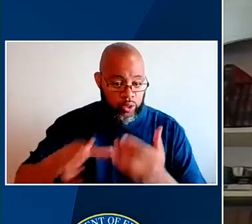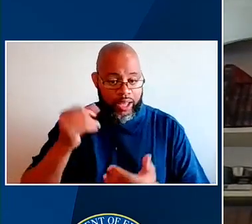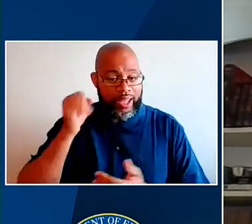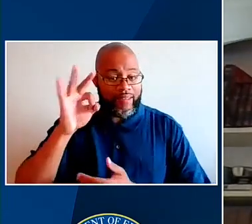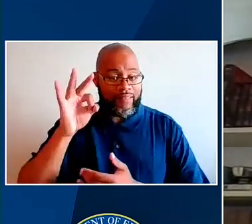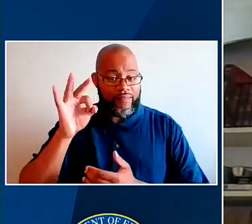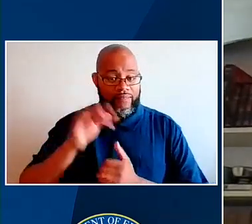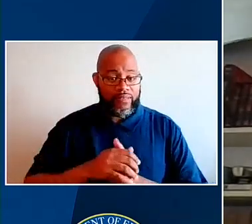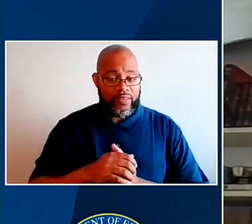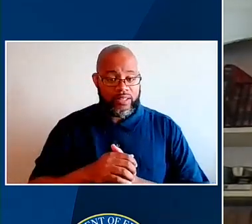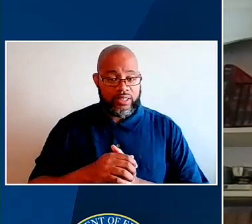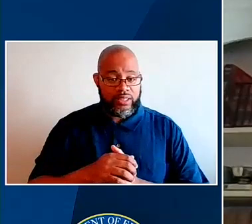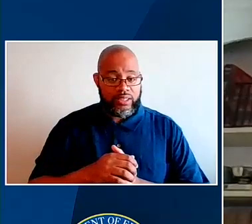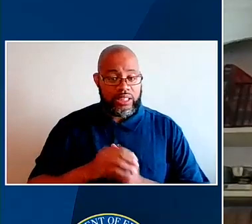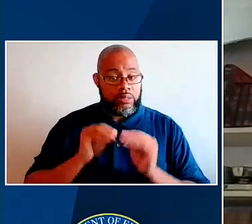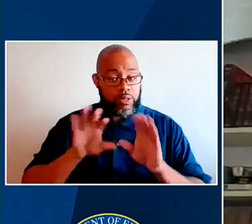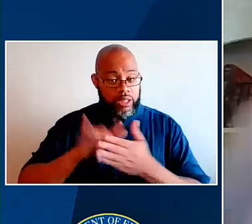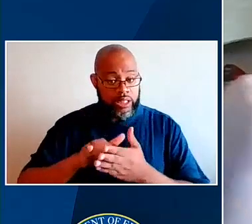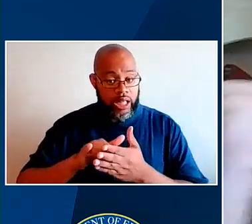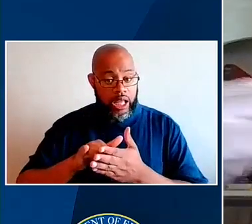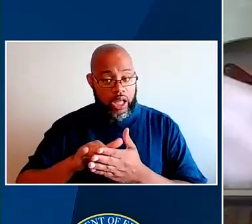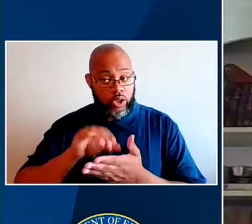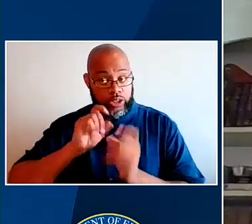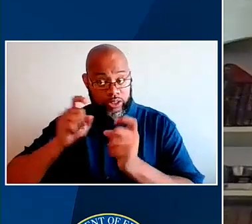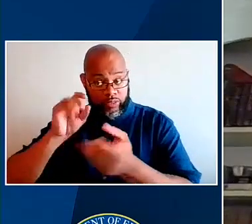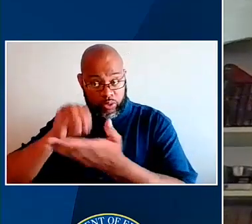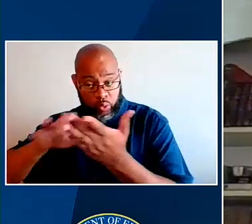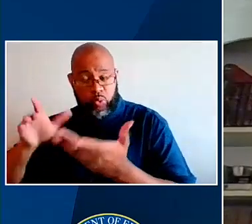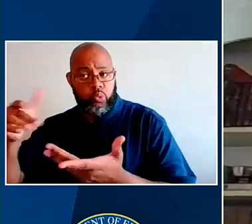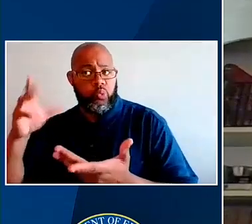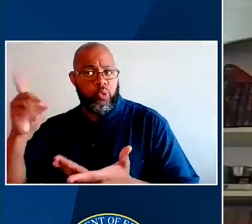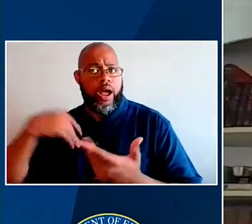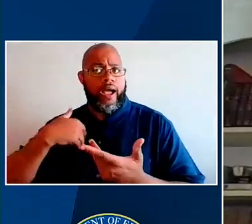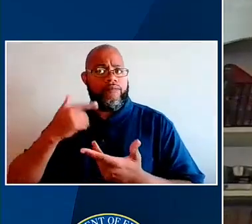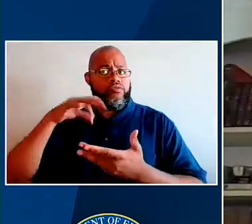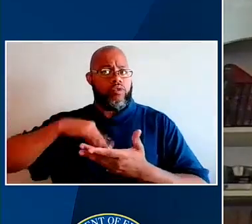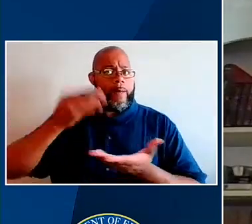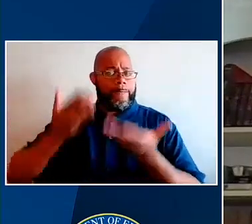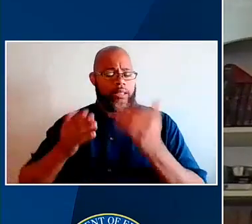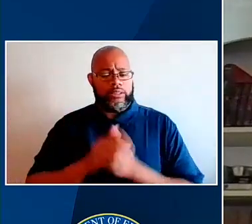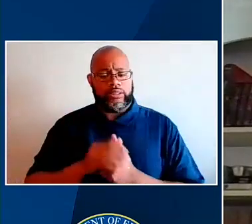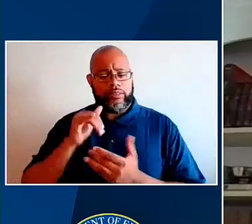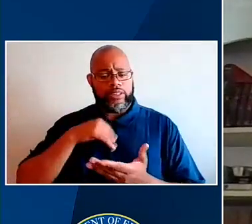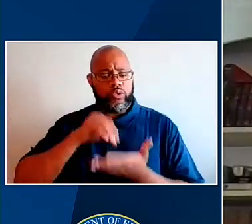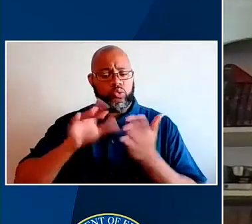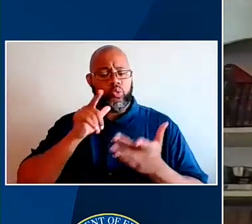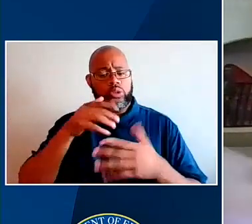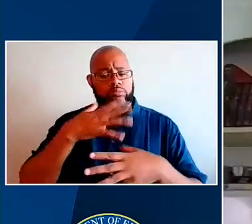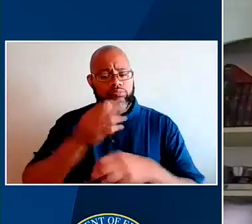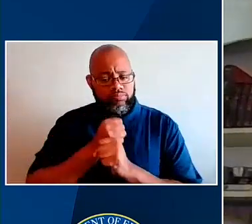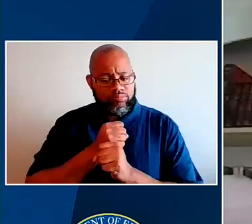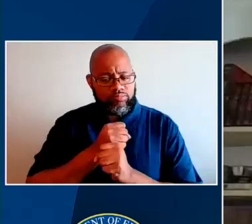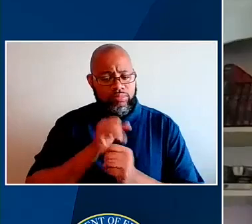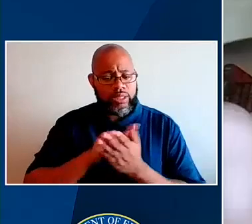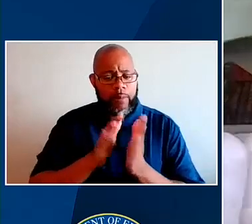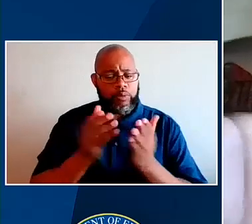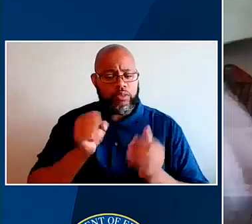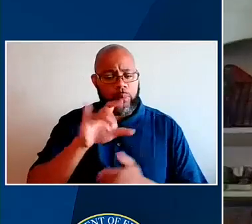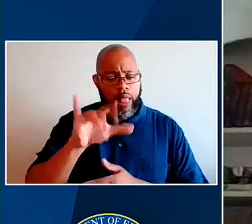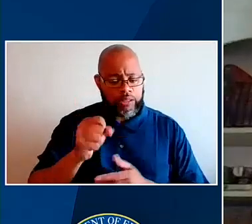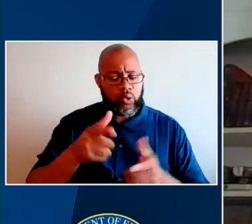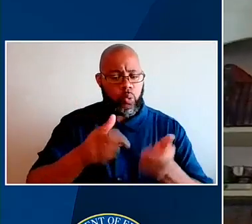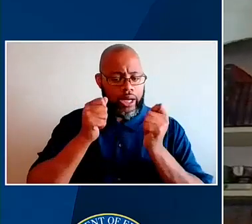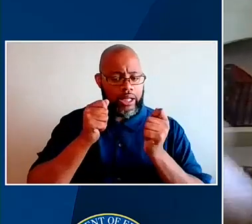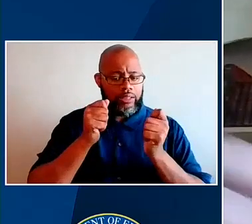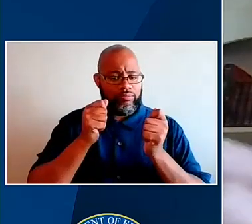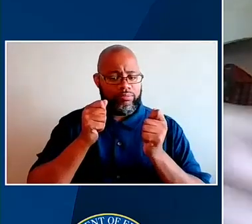funds were dispersed, the student would have a credit balance. It's basically saying the school has to provide a way for the student to obtain those books and supplies quickly up front,